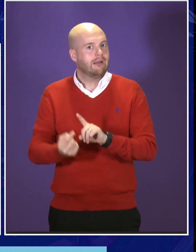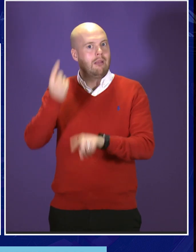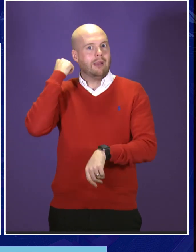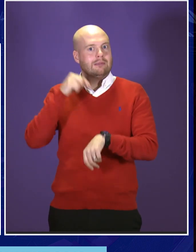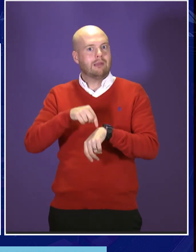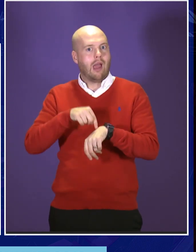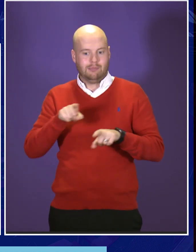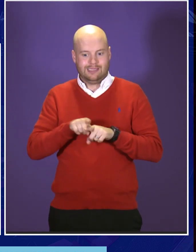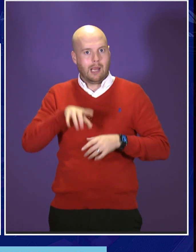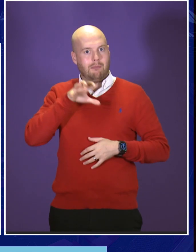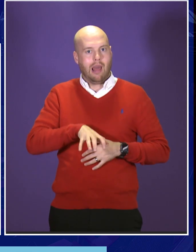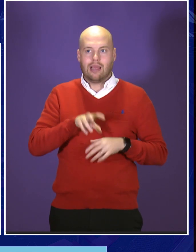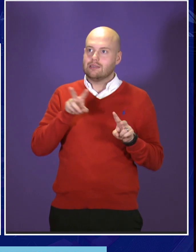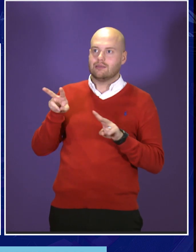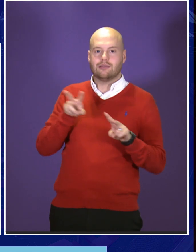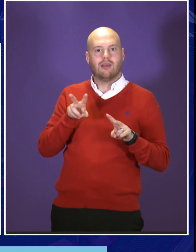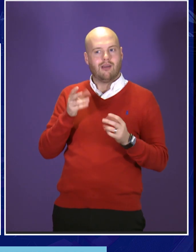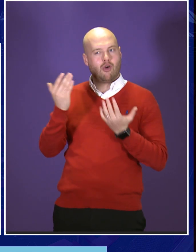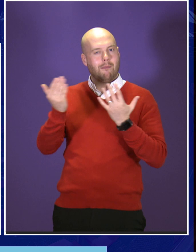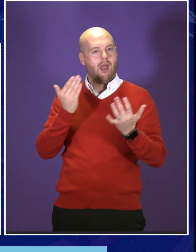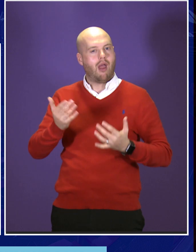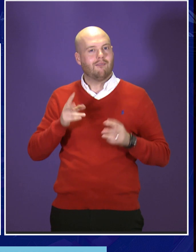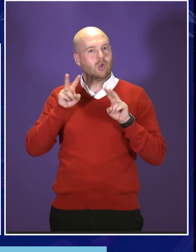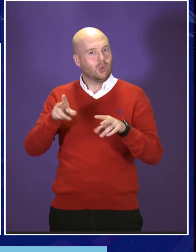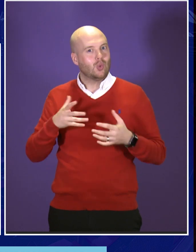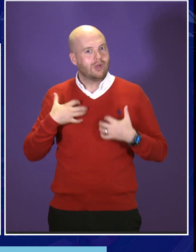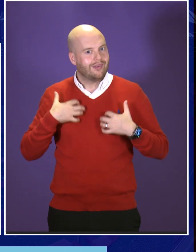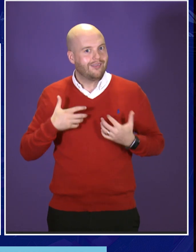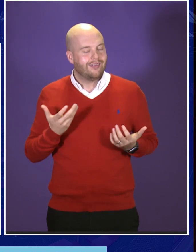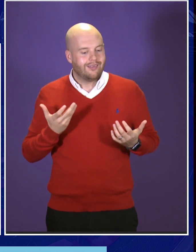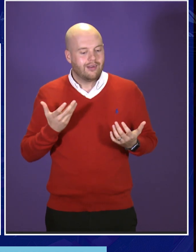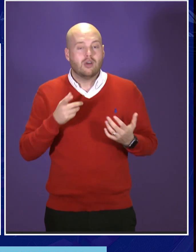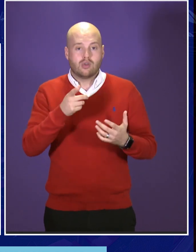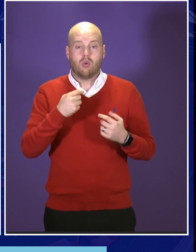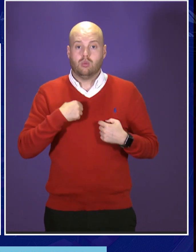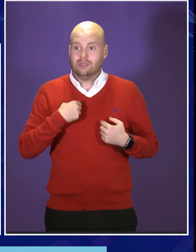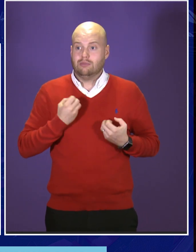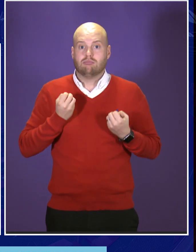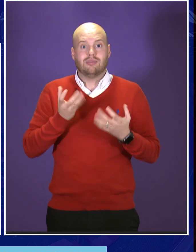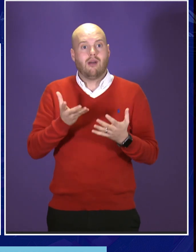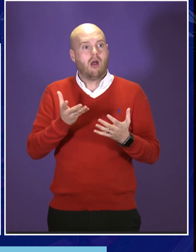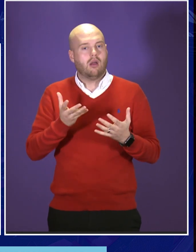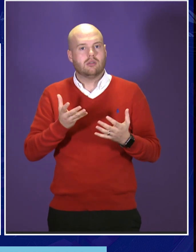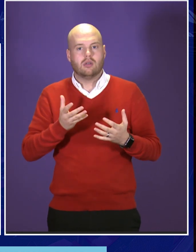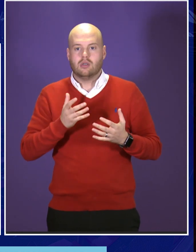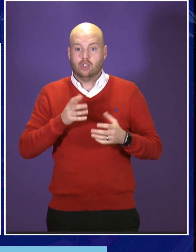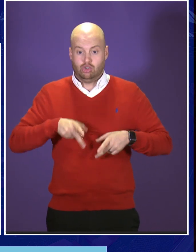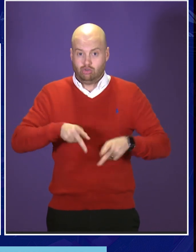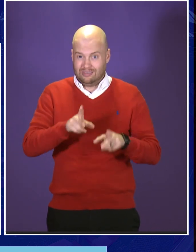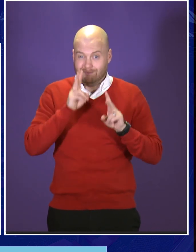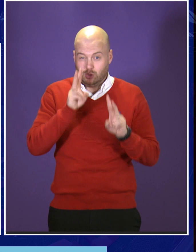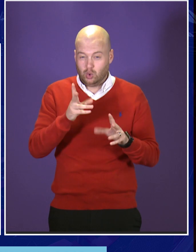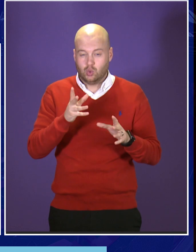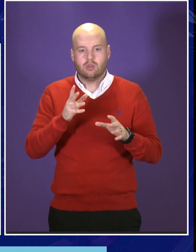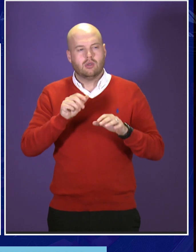it. So it's a fun experience. So what do? We digitize, we provide high-resolution photography, we capture with Street View,